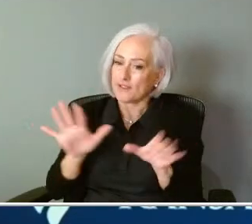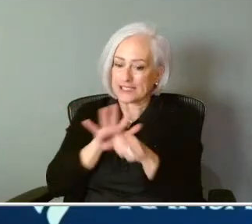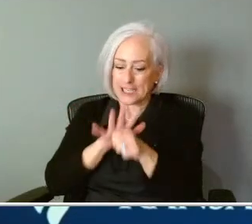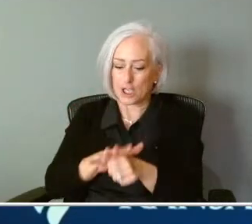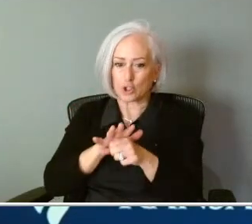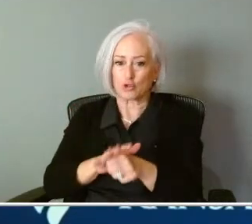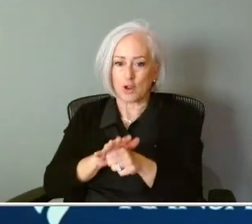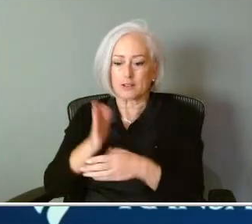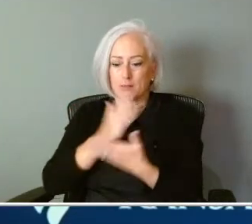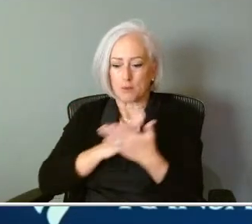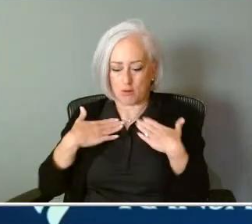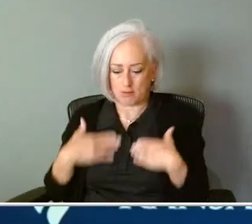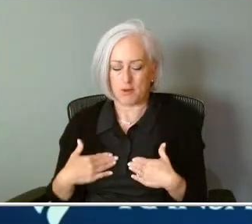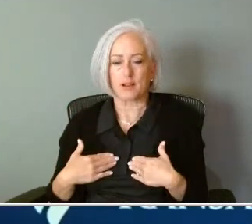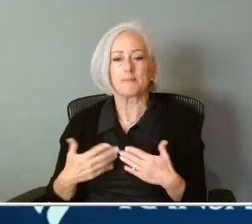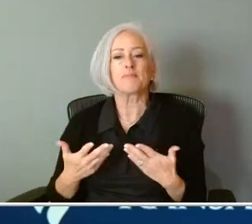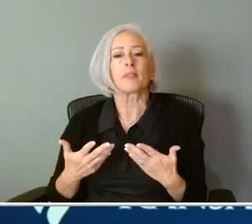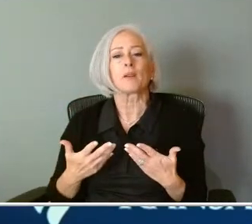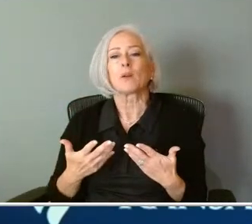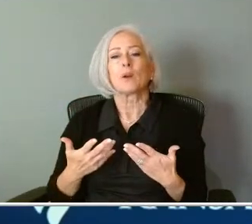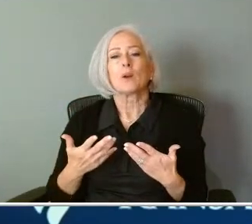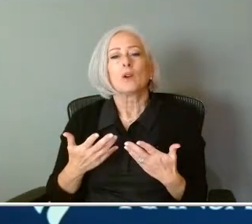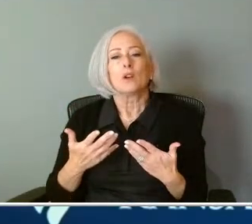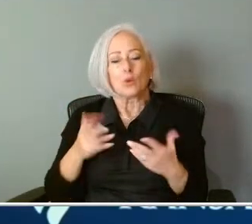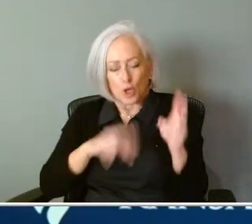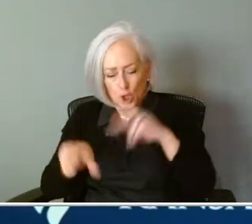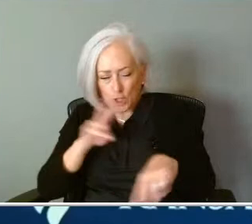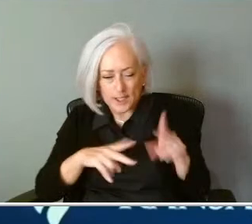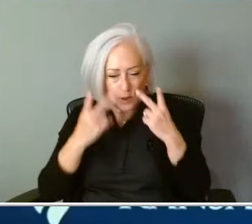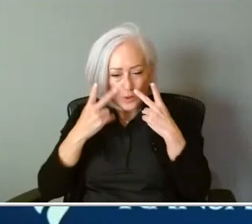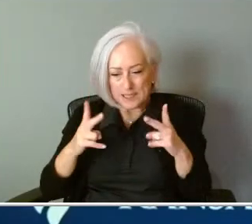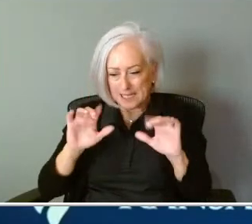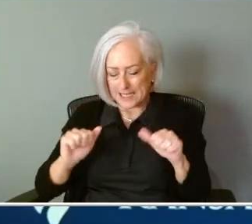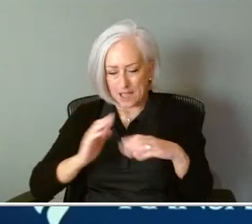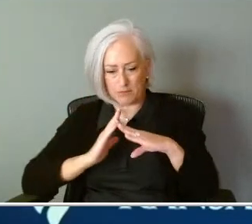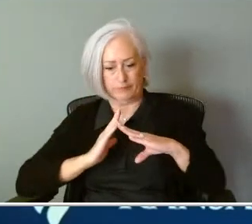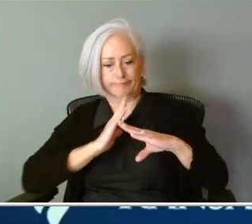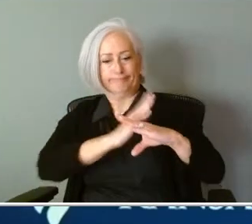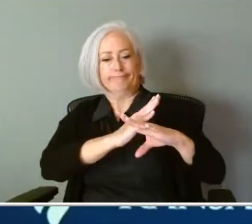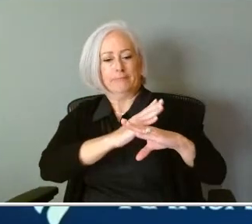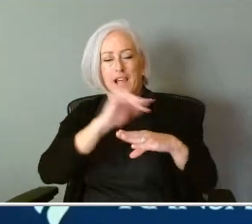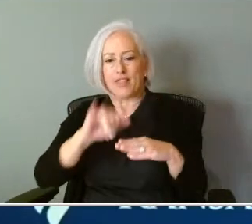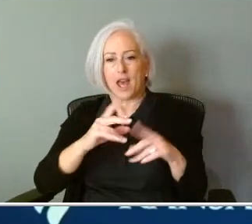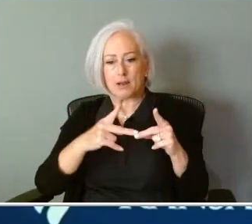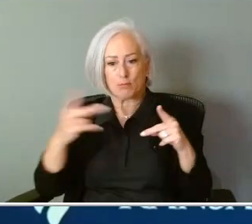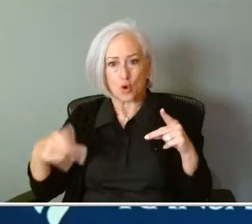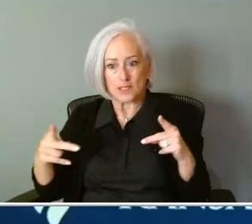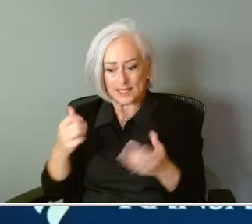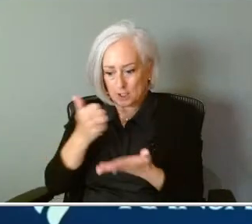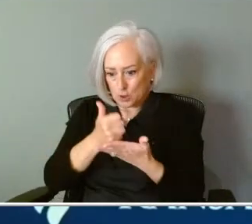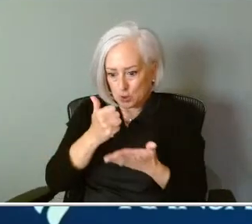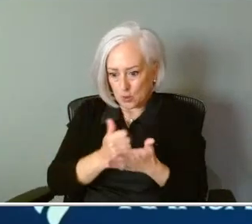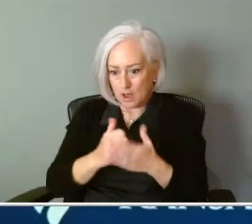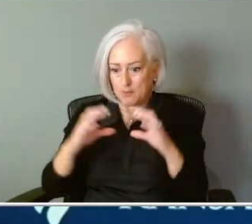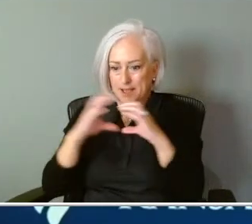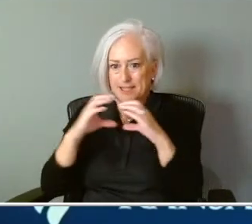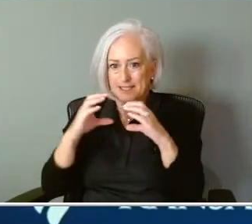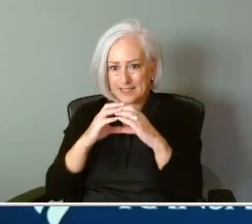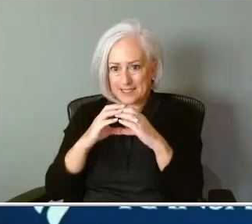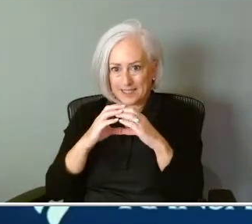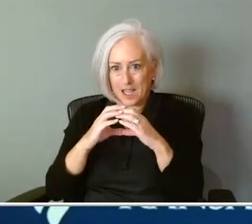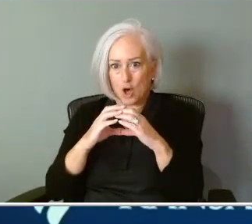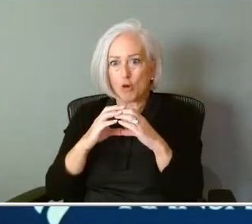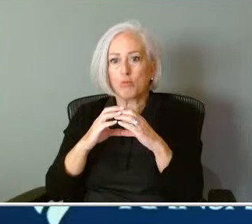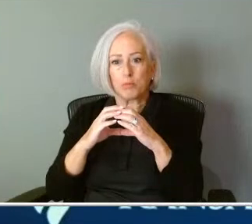been looking at whether if we can inhibit this protein, that might cause cells to undergo cell death, and